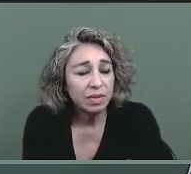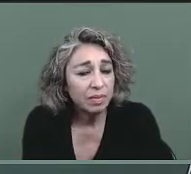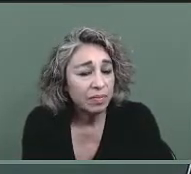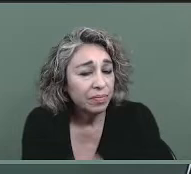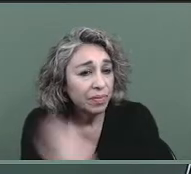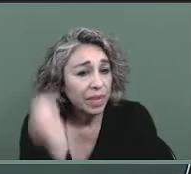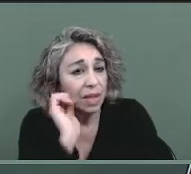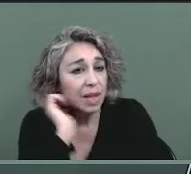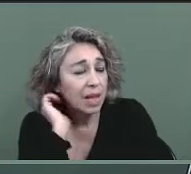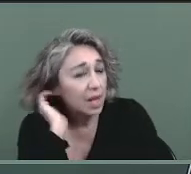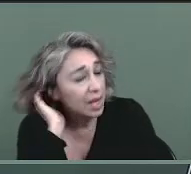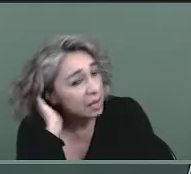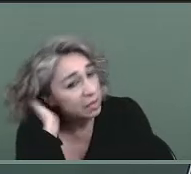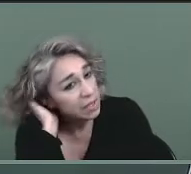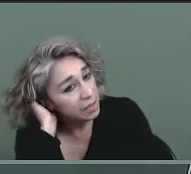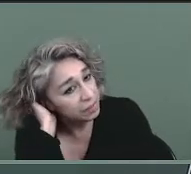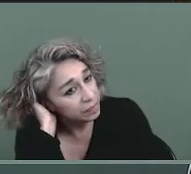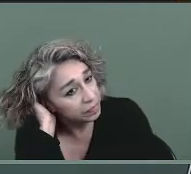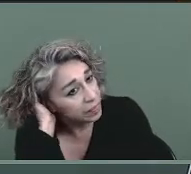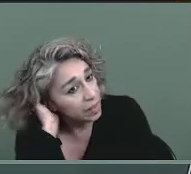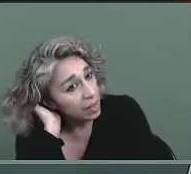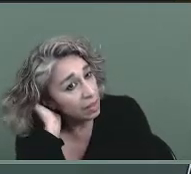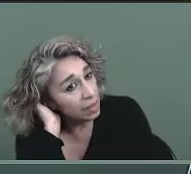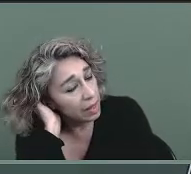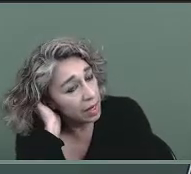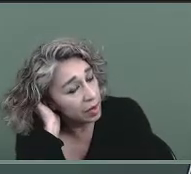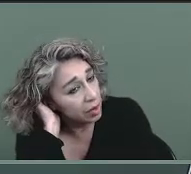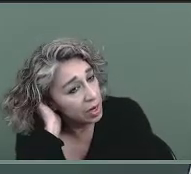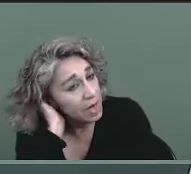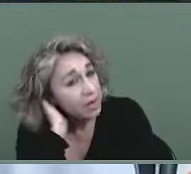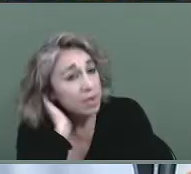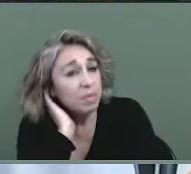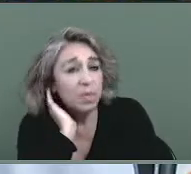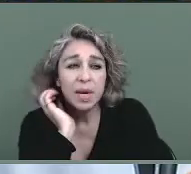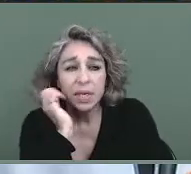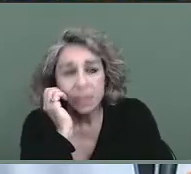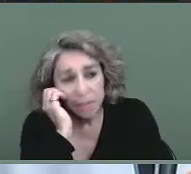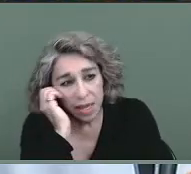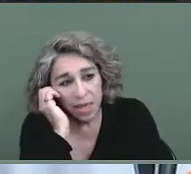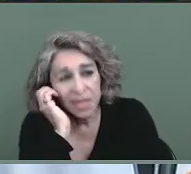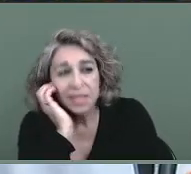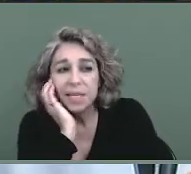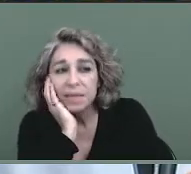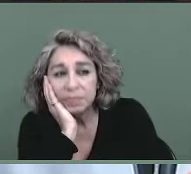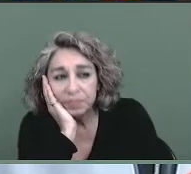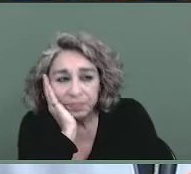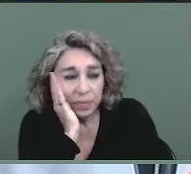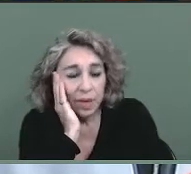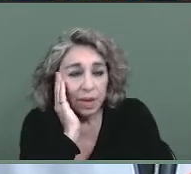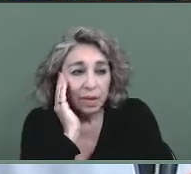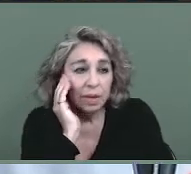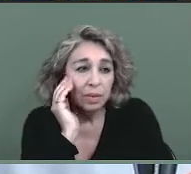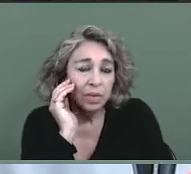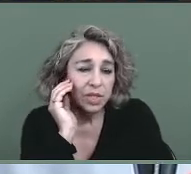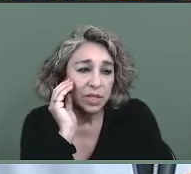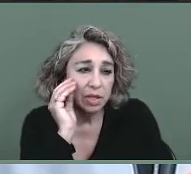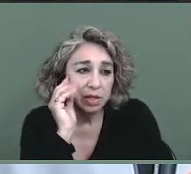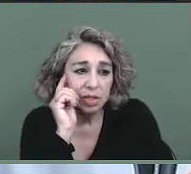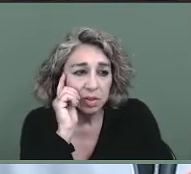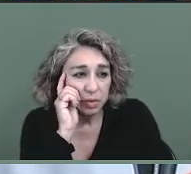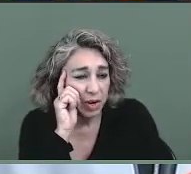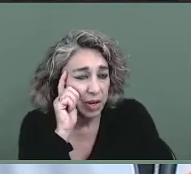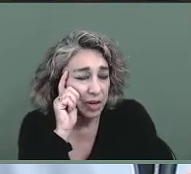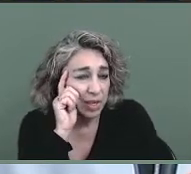and aims an ordinary ways and eastin which is